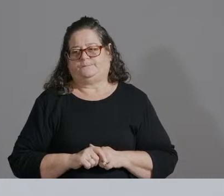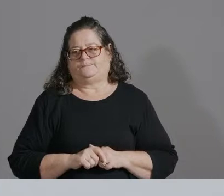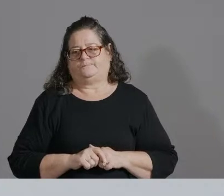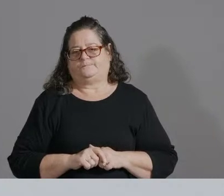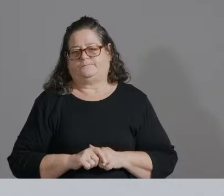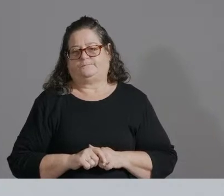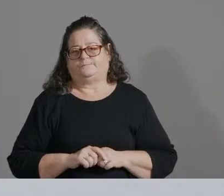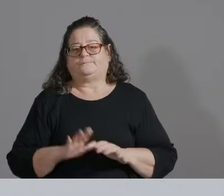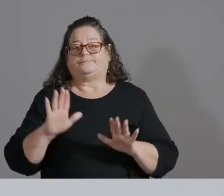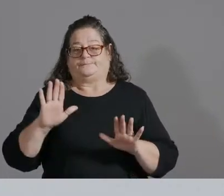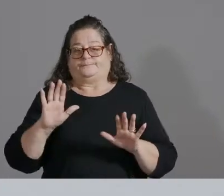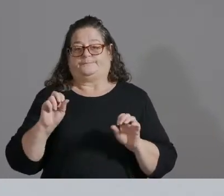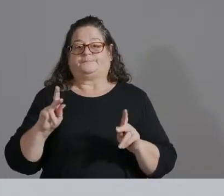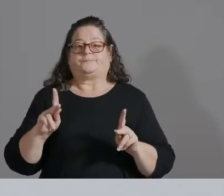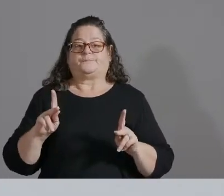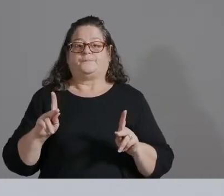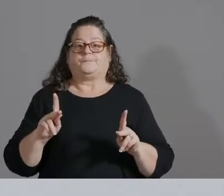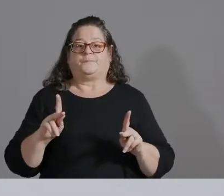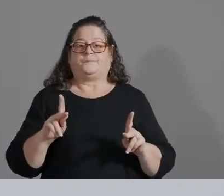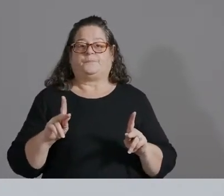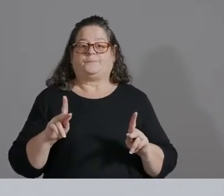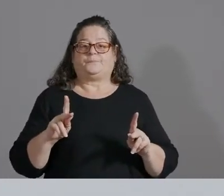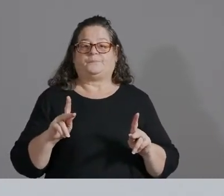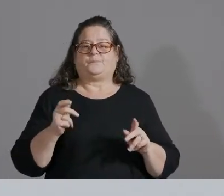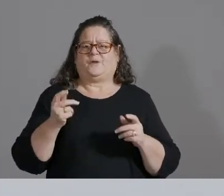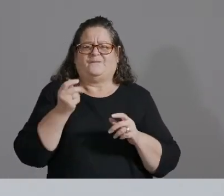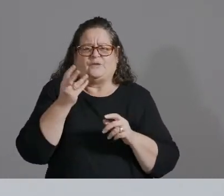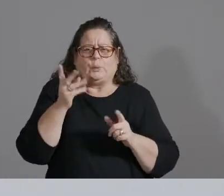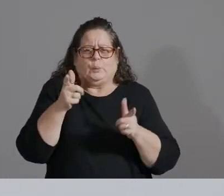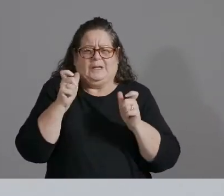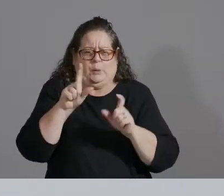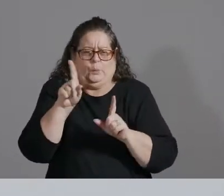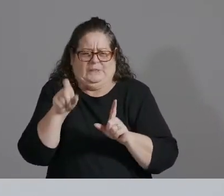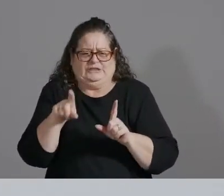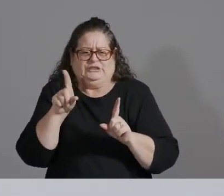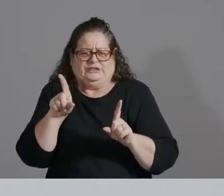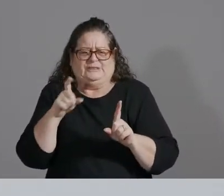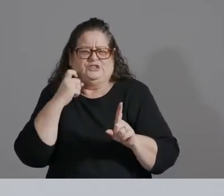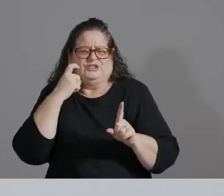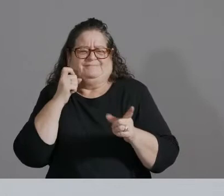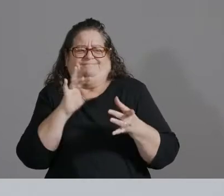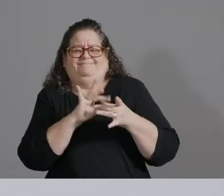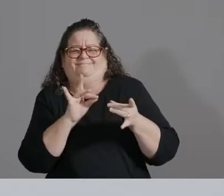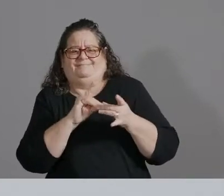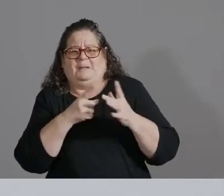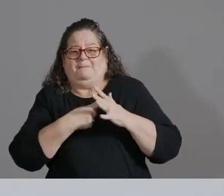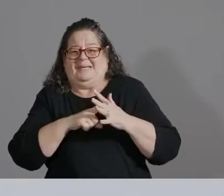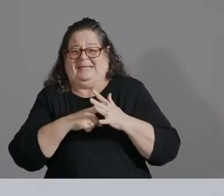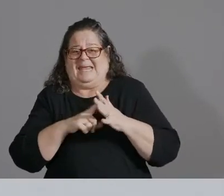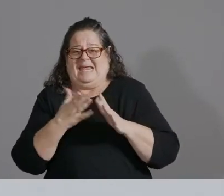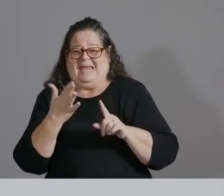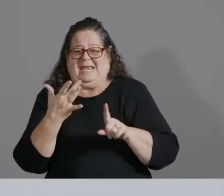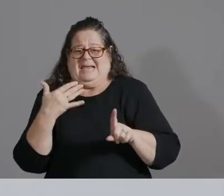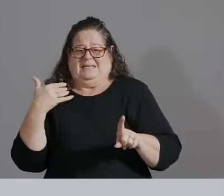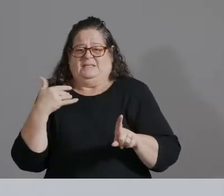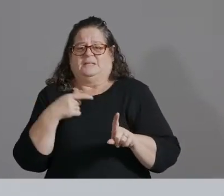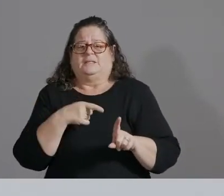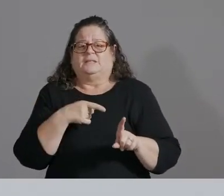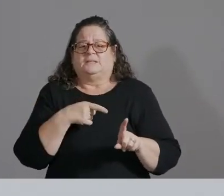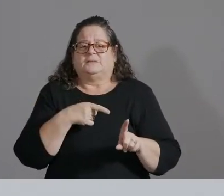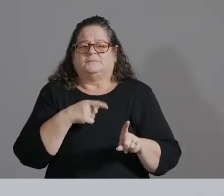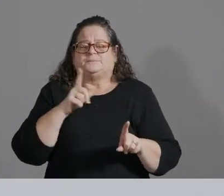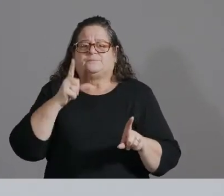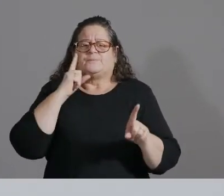for you. One, you mentioned on the top of this whole thing that you're aiming to add a couple of